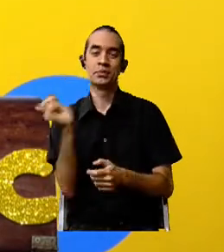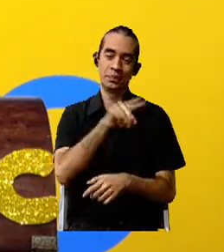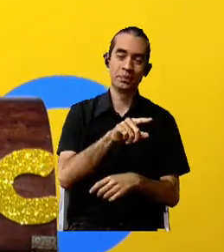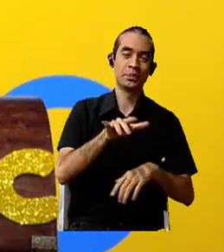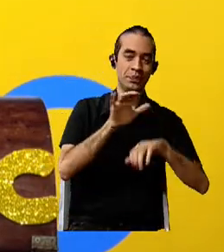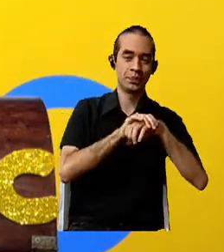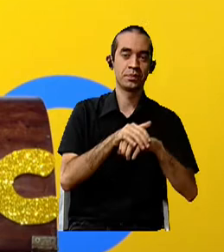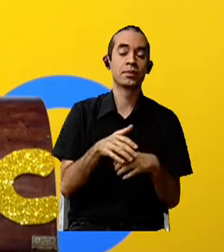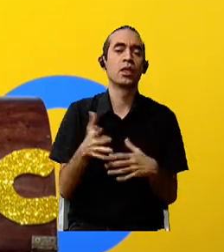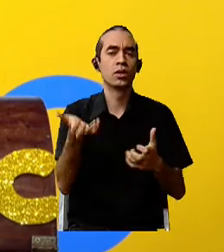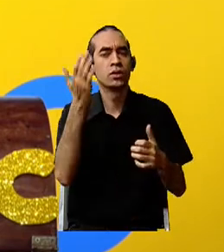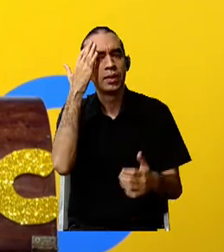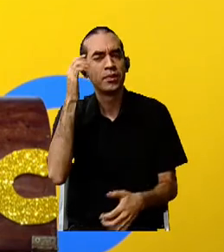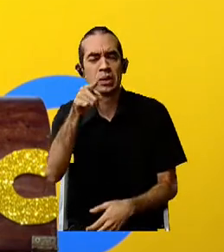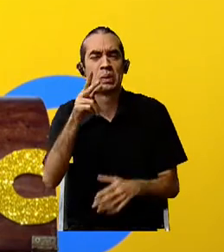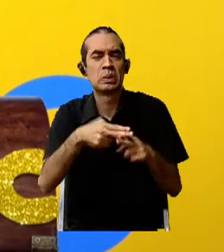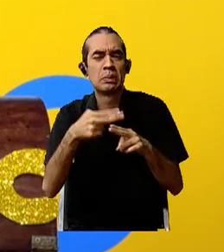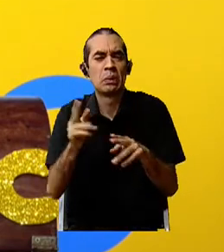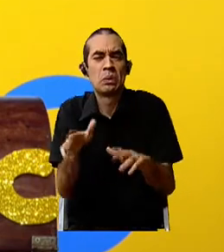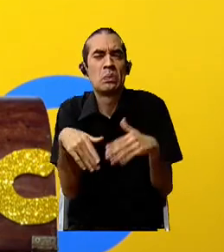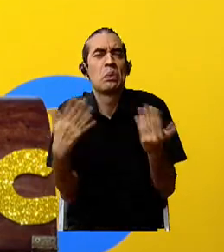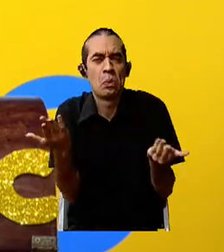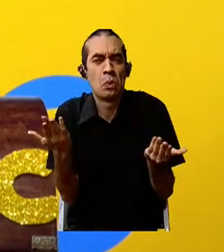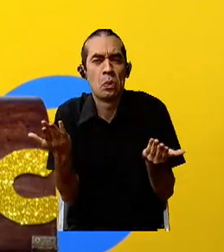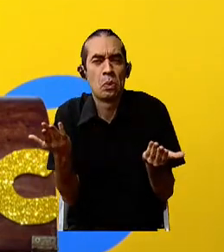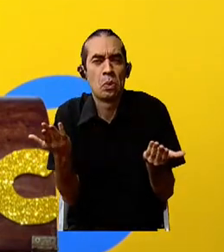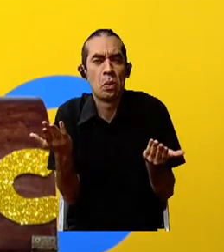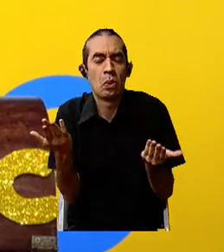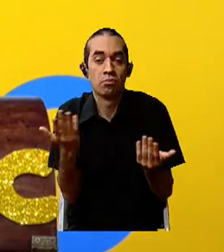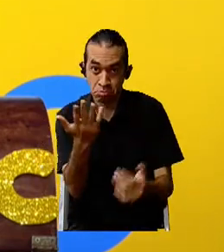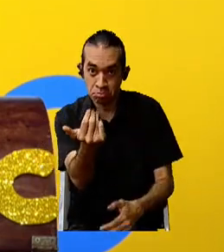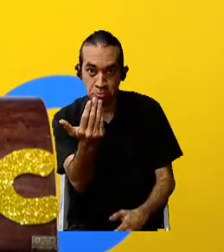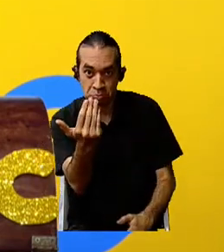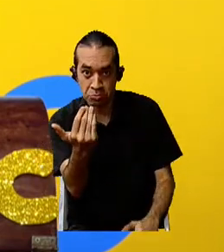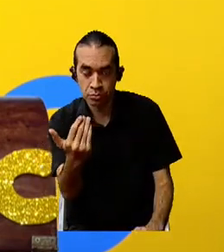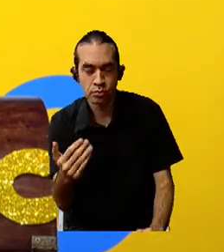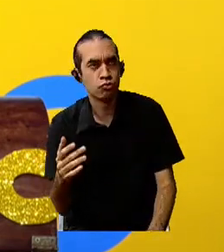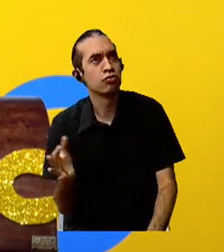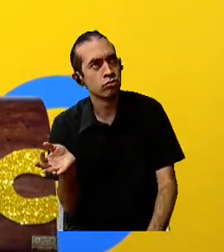I would like to know your names. What is your name? Tell me.